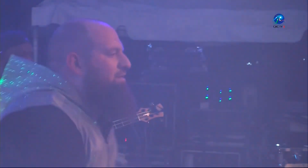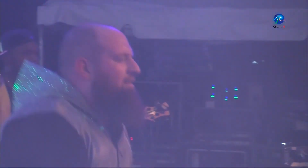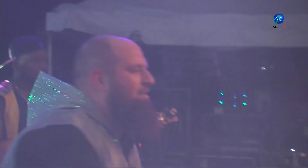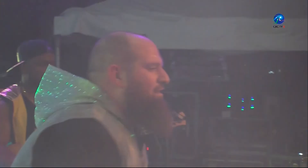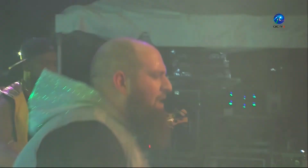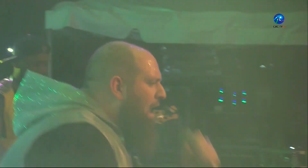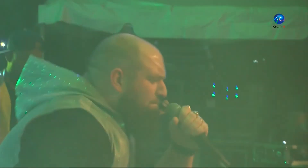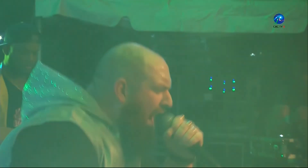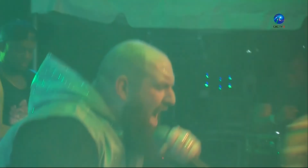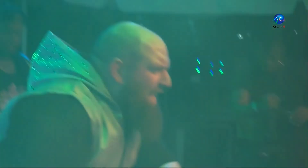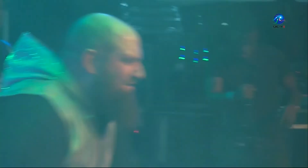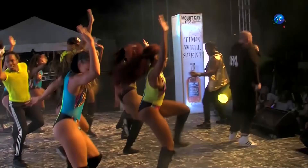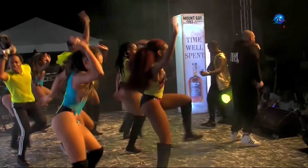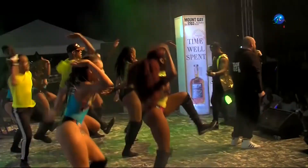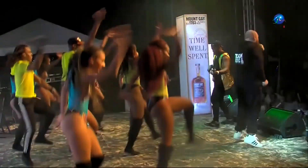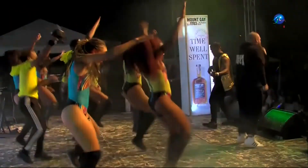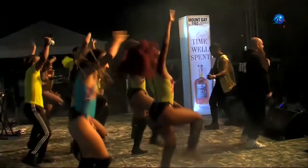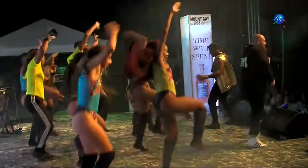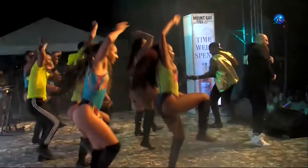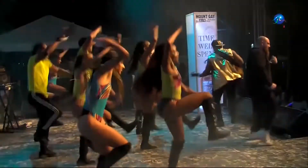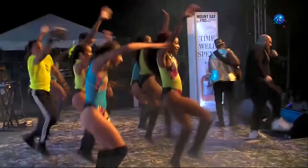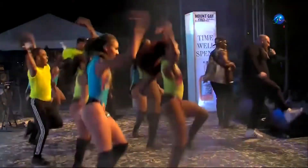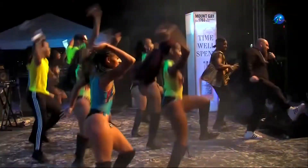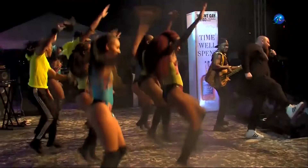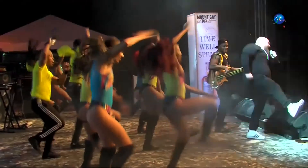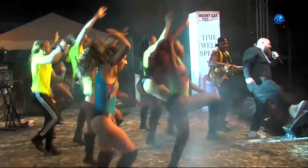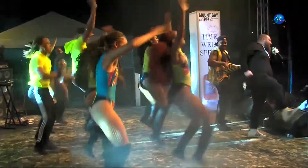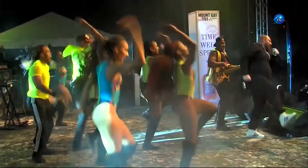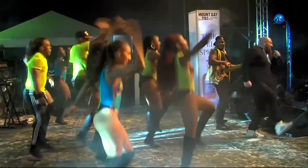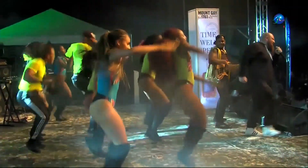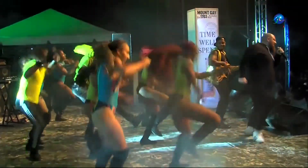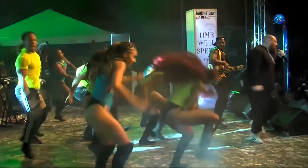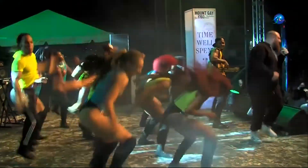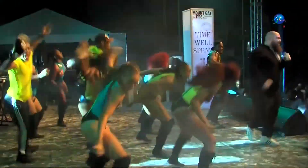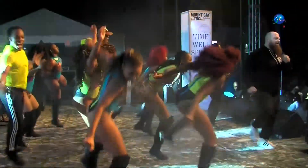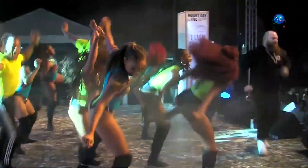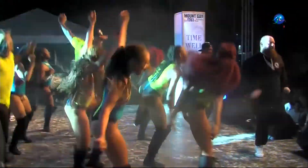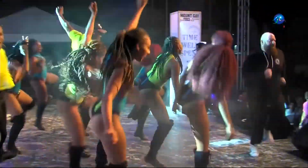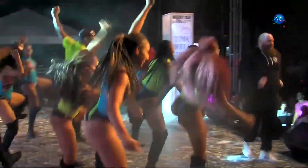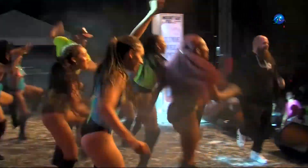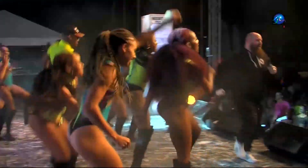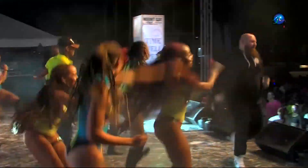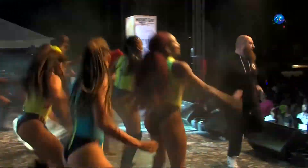is pleased with how things have turned out since he started hosting Illuminate.